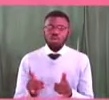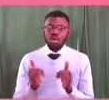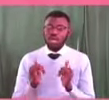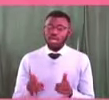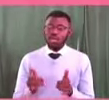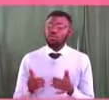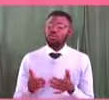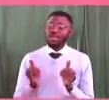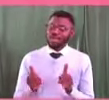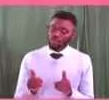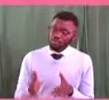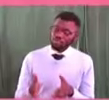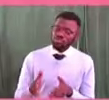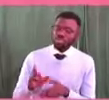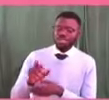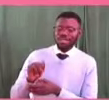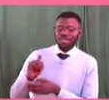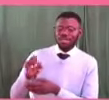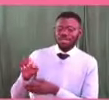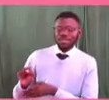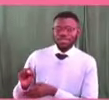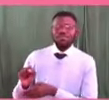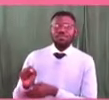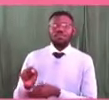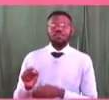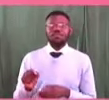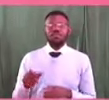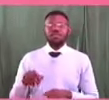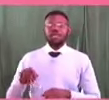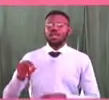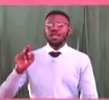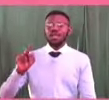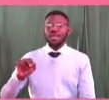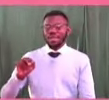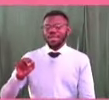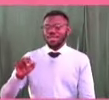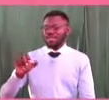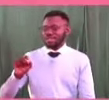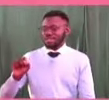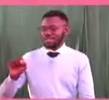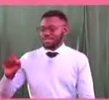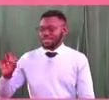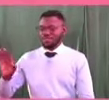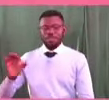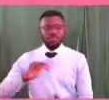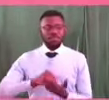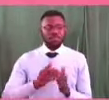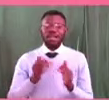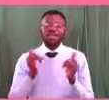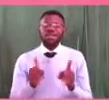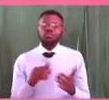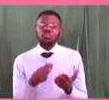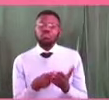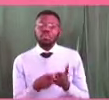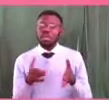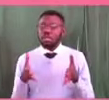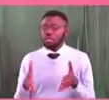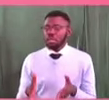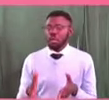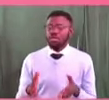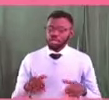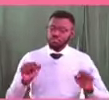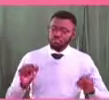with the new rates of our National Social Security Fund, we will be able